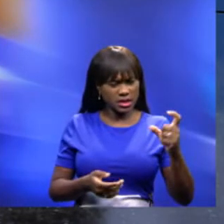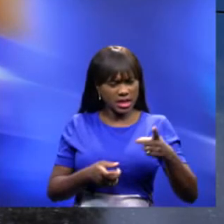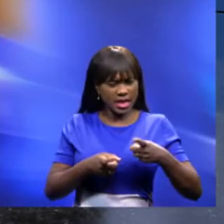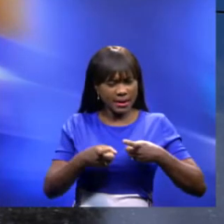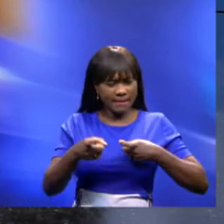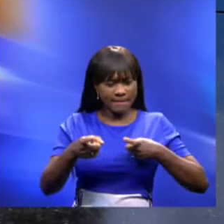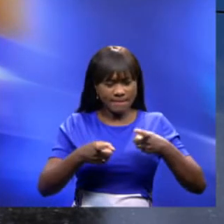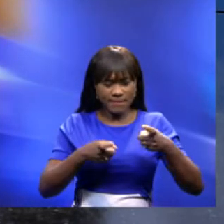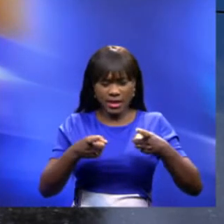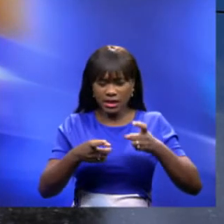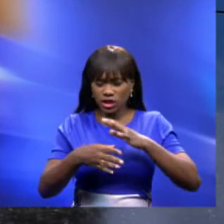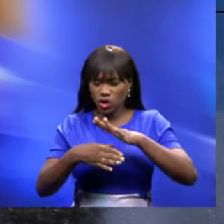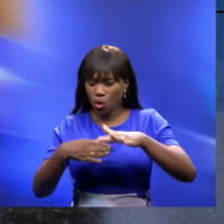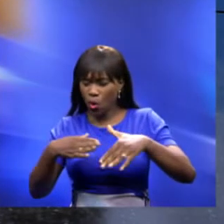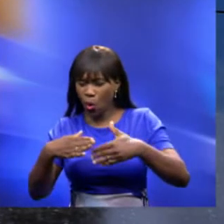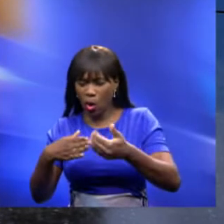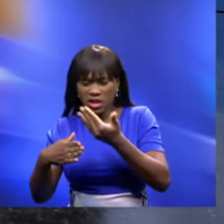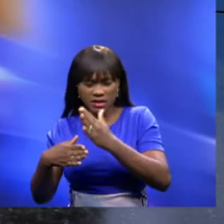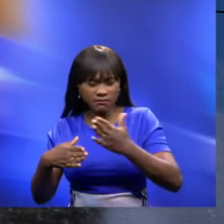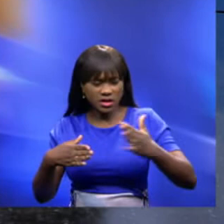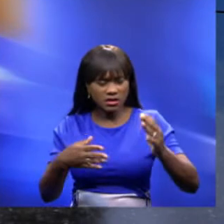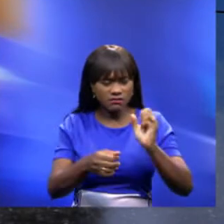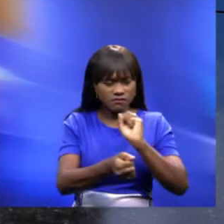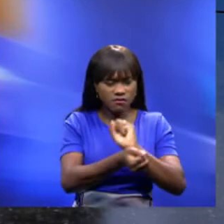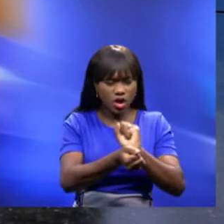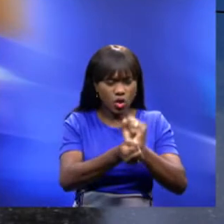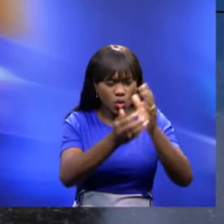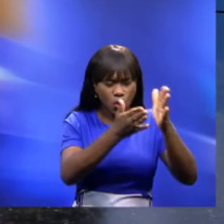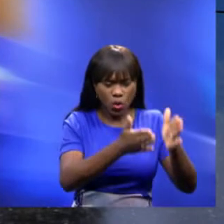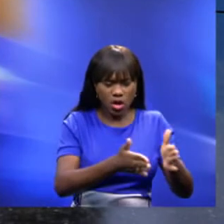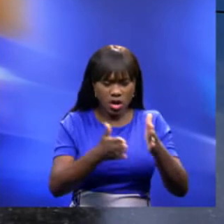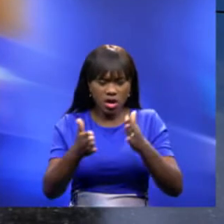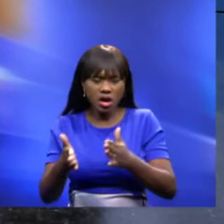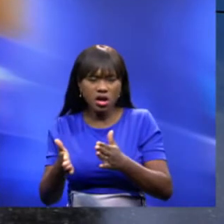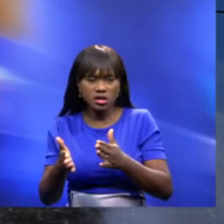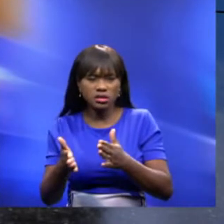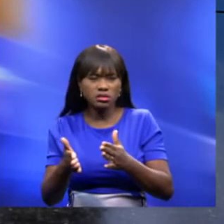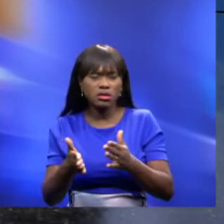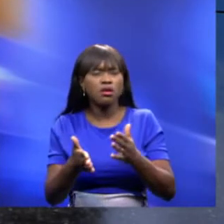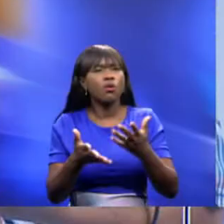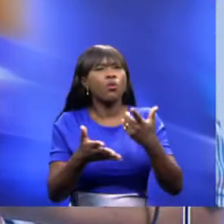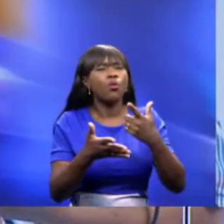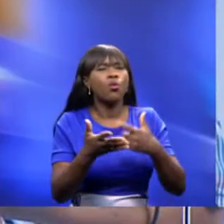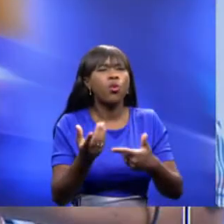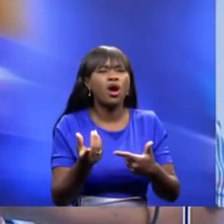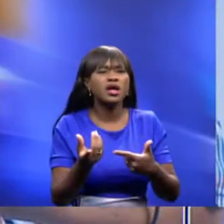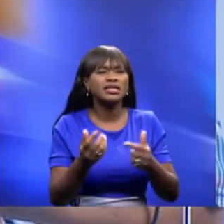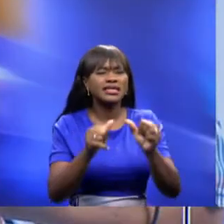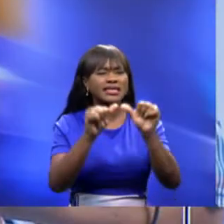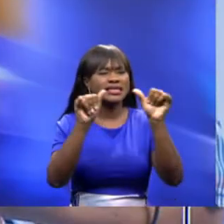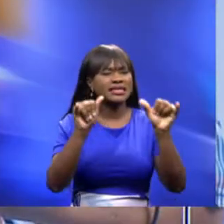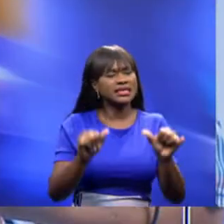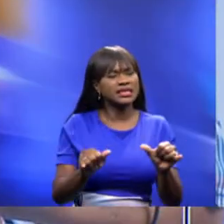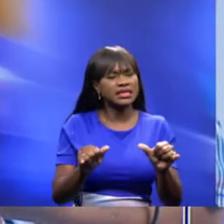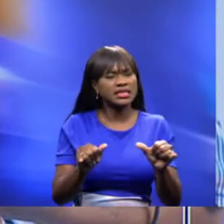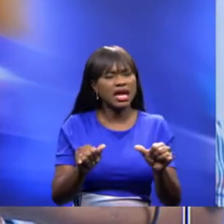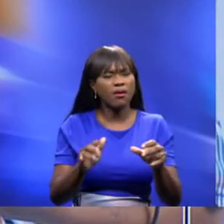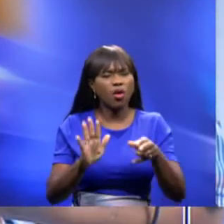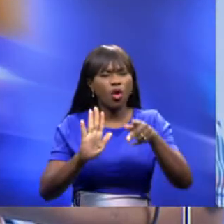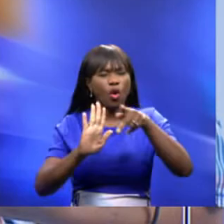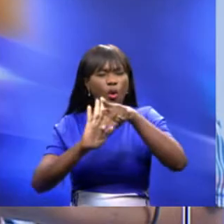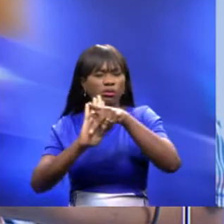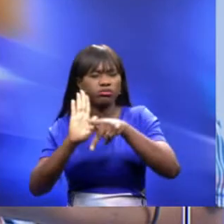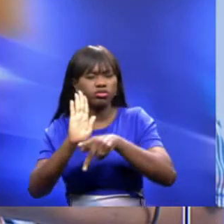all these employees with different tendencies? What kind of infrastructure or protocol can I put